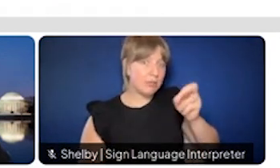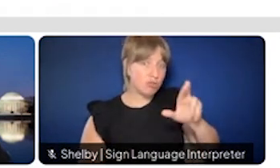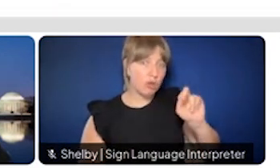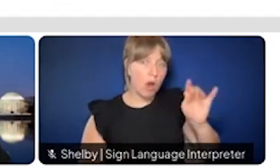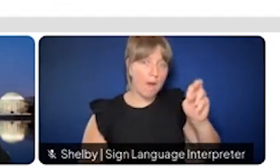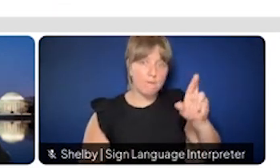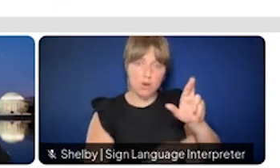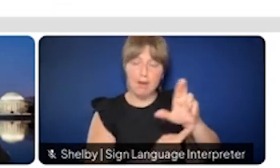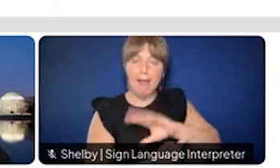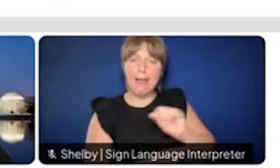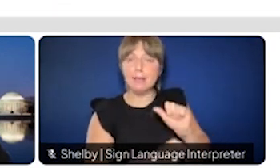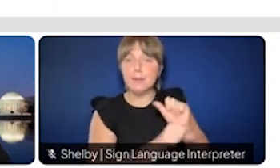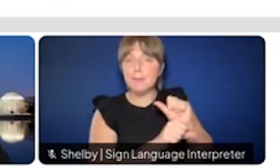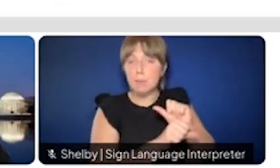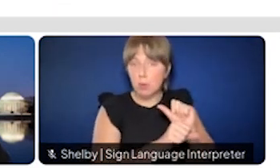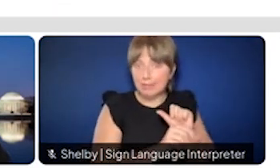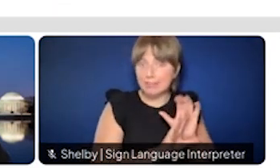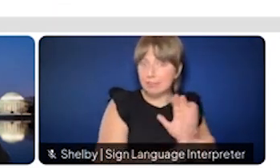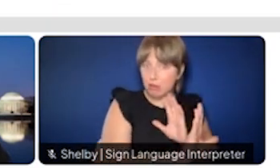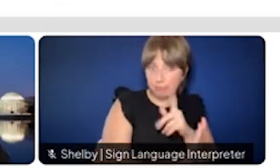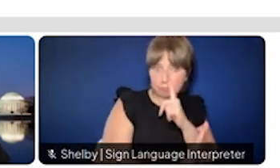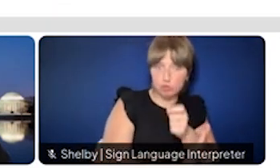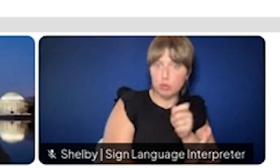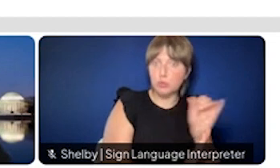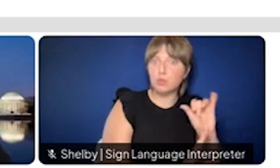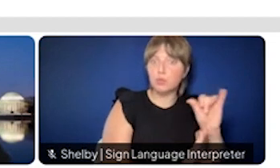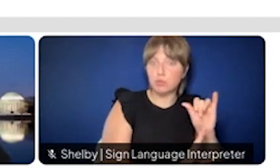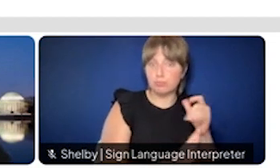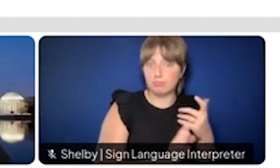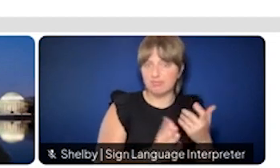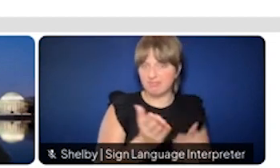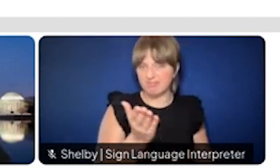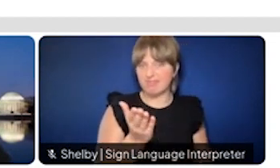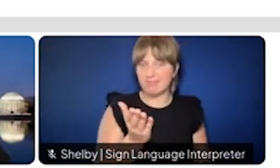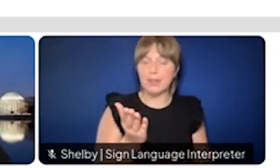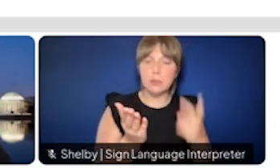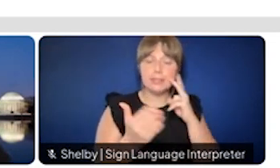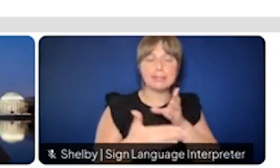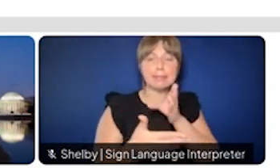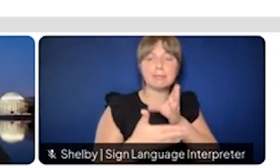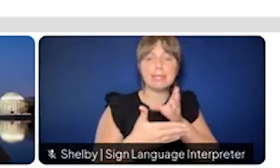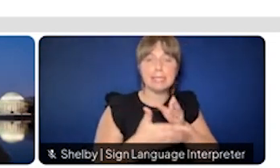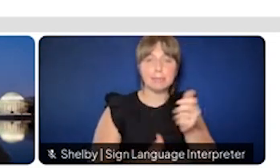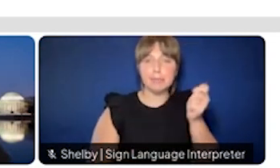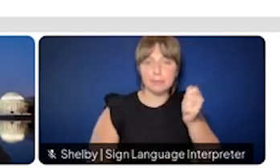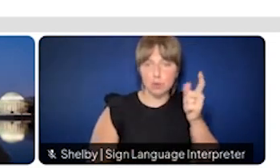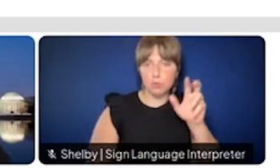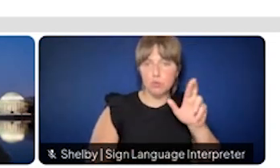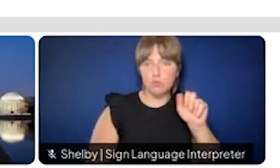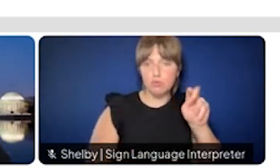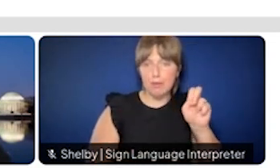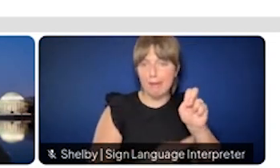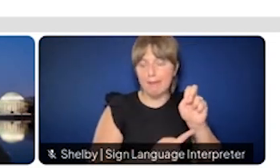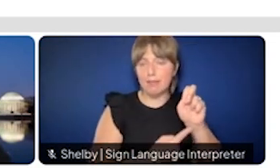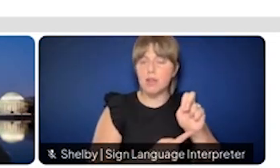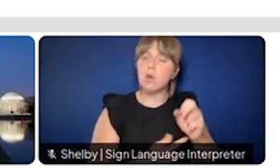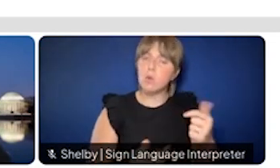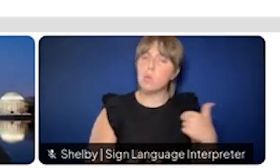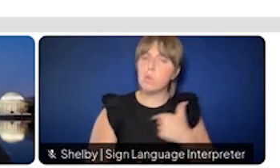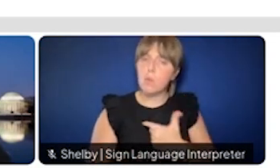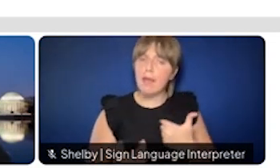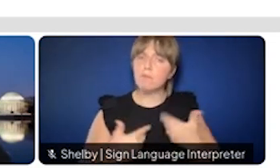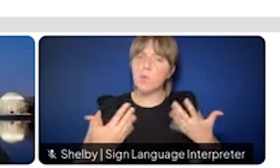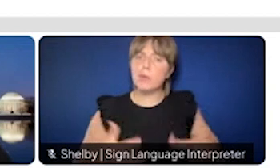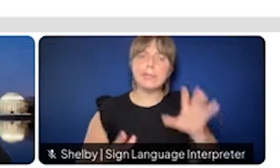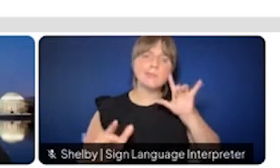and other participants in these offers as described by that median subscription rate. So I think there's a common perception